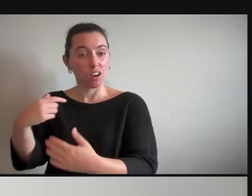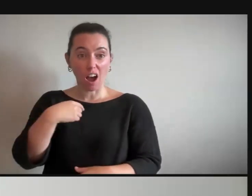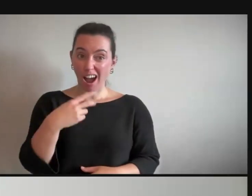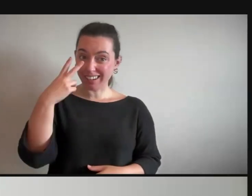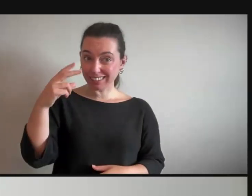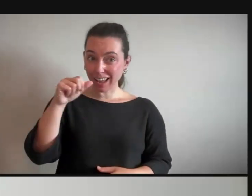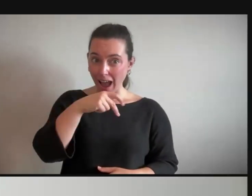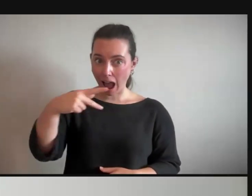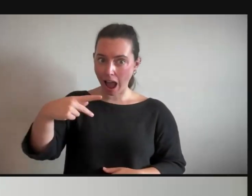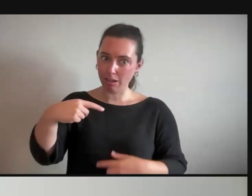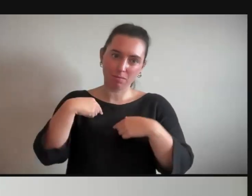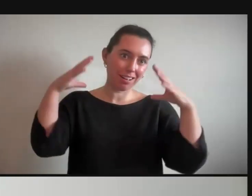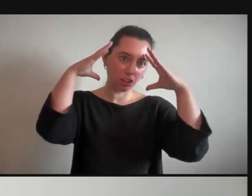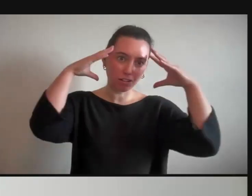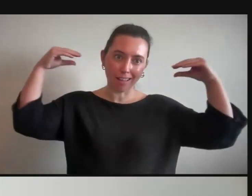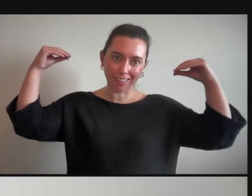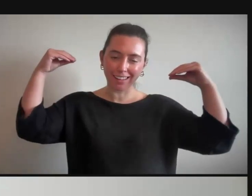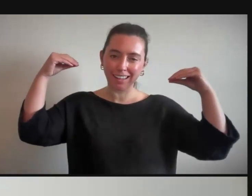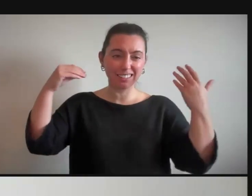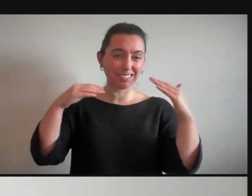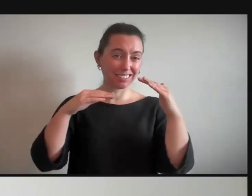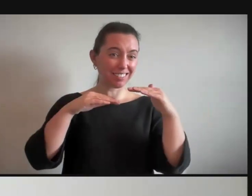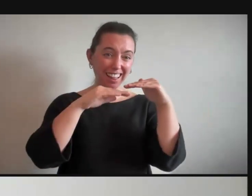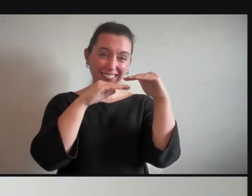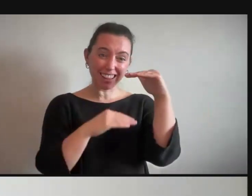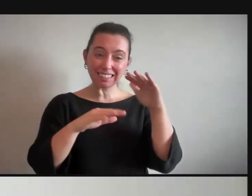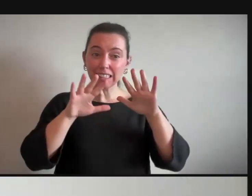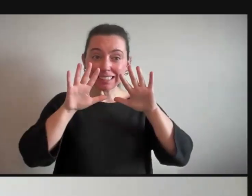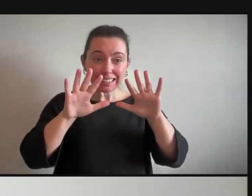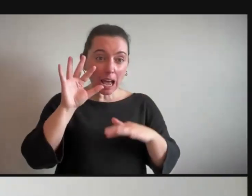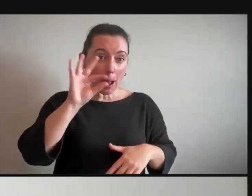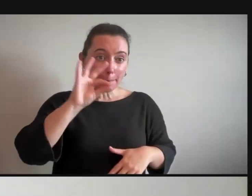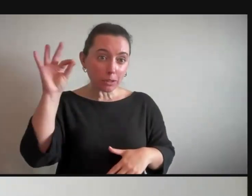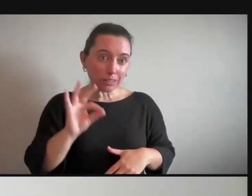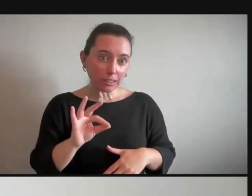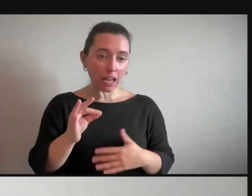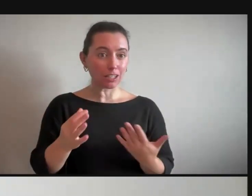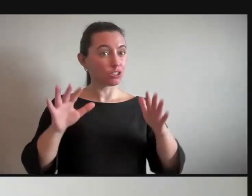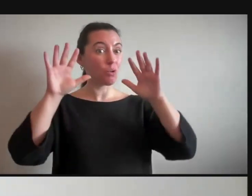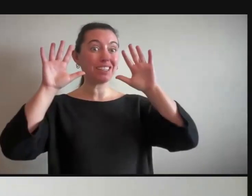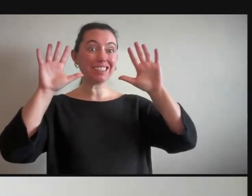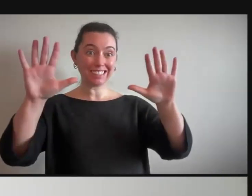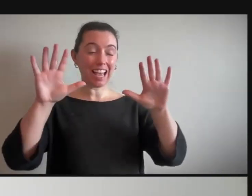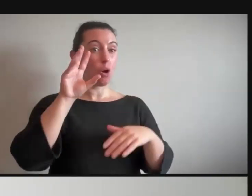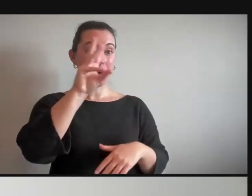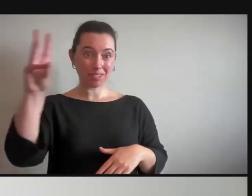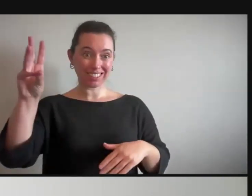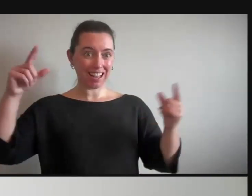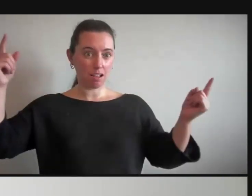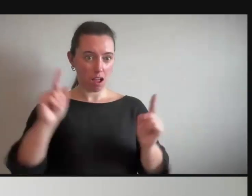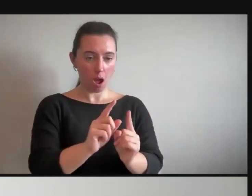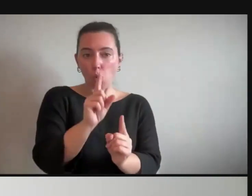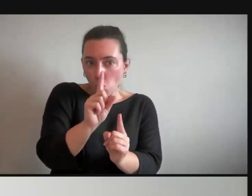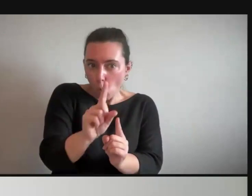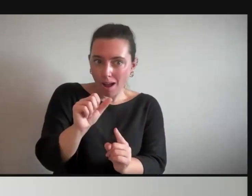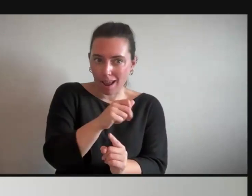Netherlands at least, it's like a little bit less than 10%. Like, so each 10 websites have only one app, meaning that it's